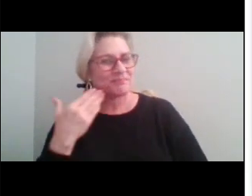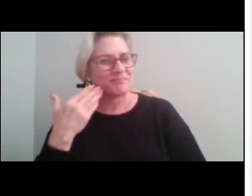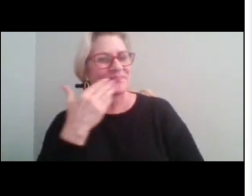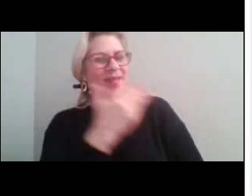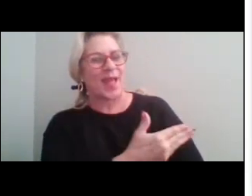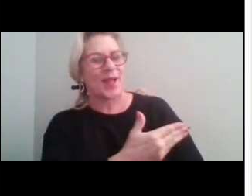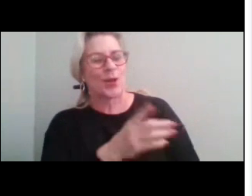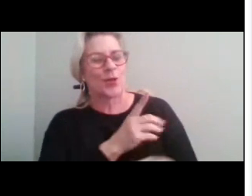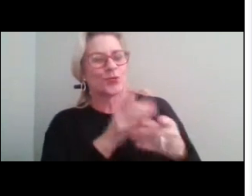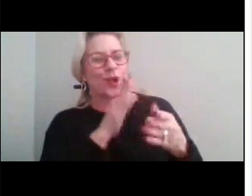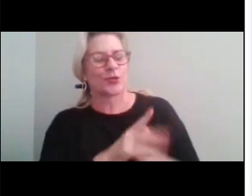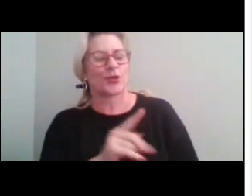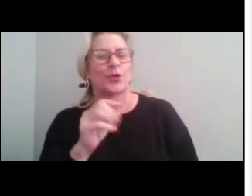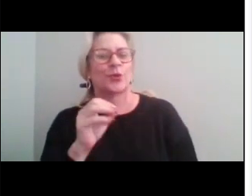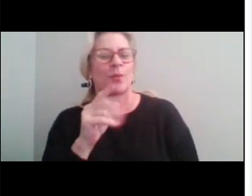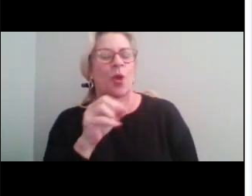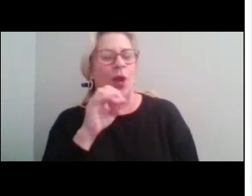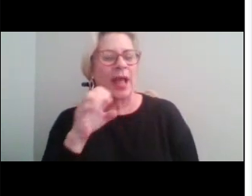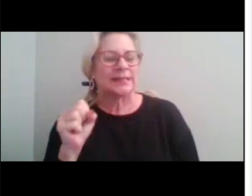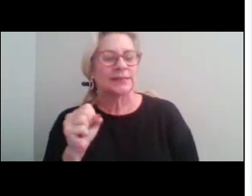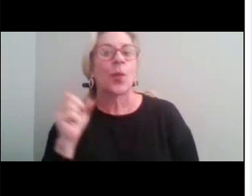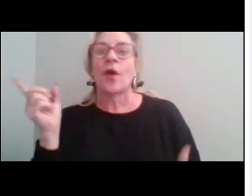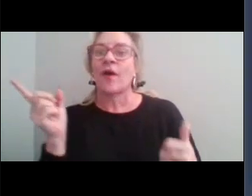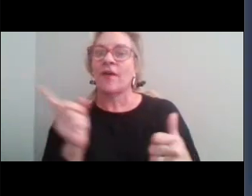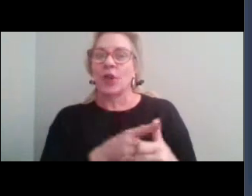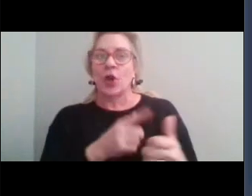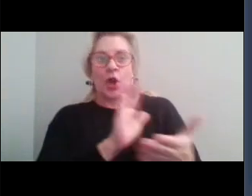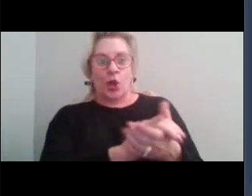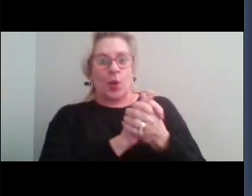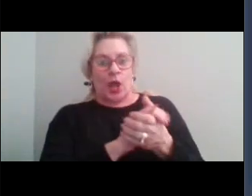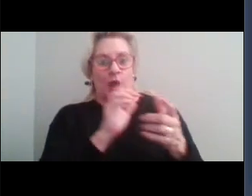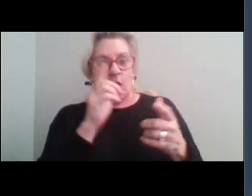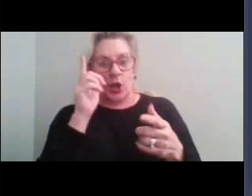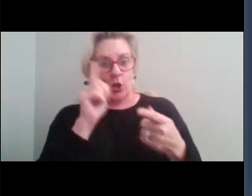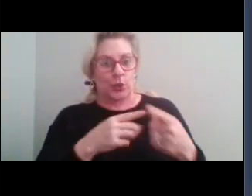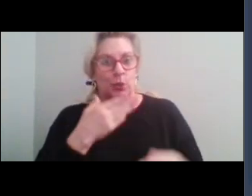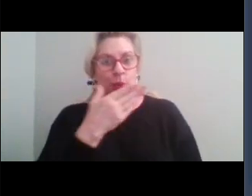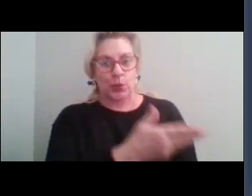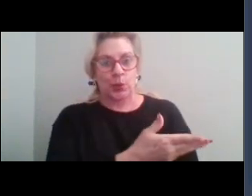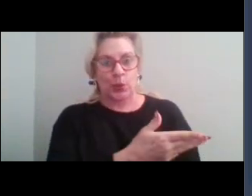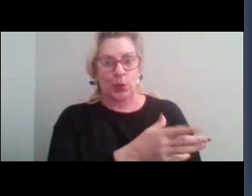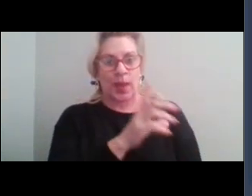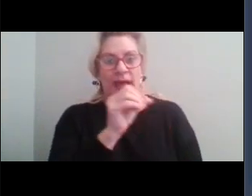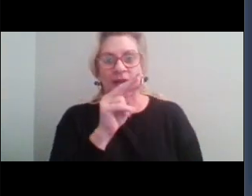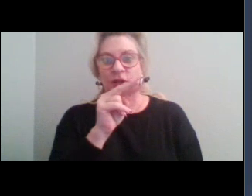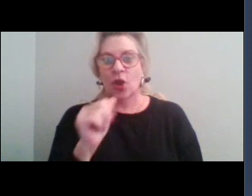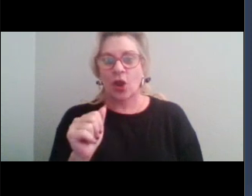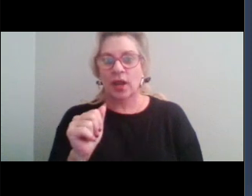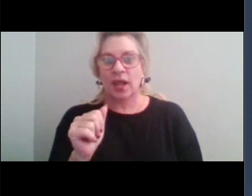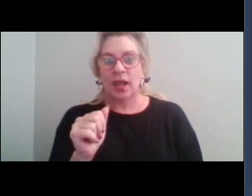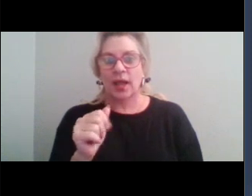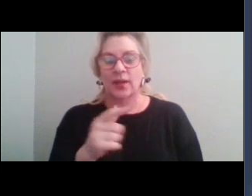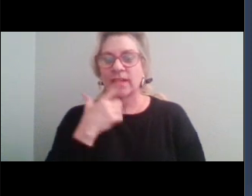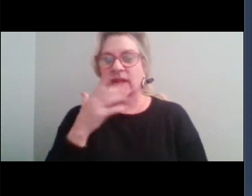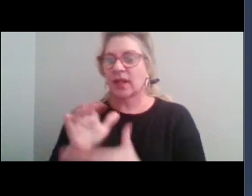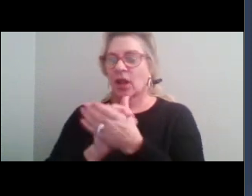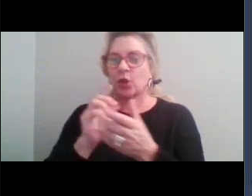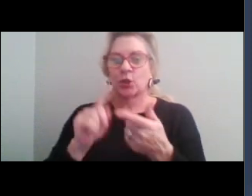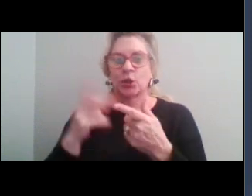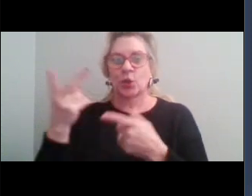Tavares. Well, first, congratulations to you for Donna. I was going to say congratulations to